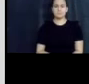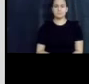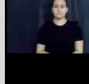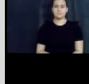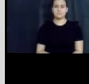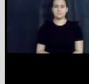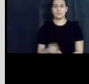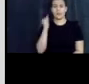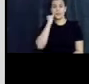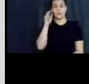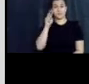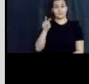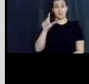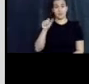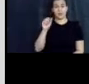go to